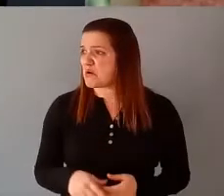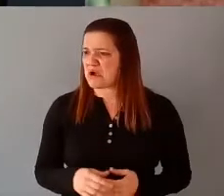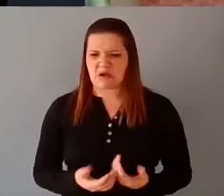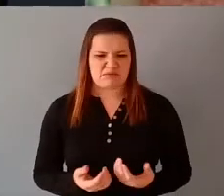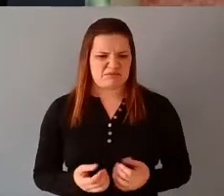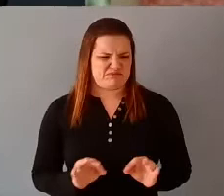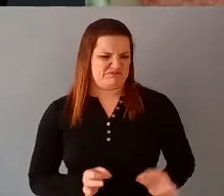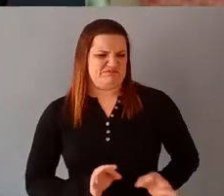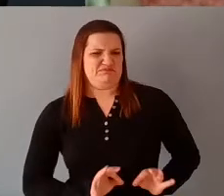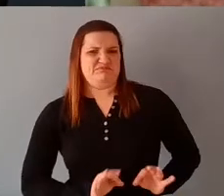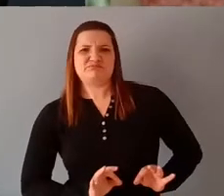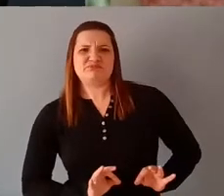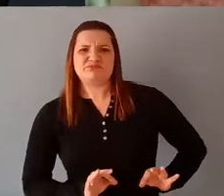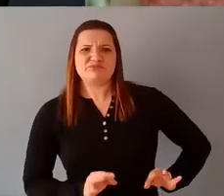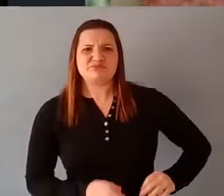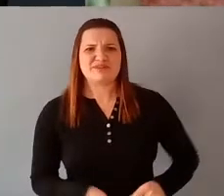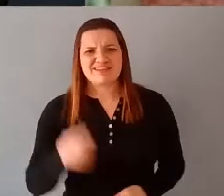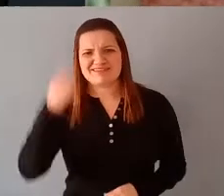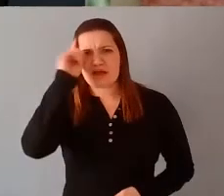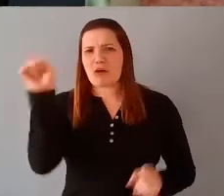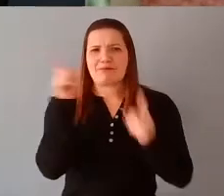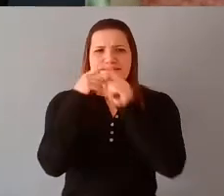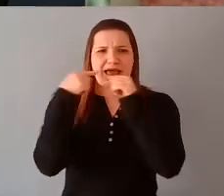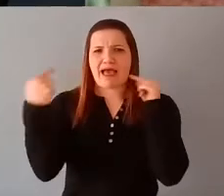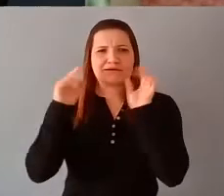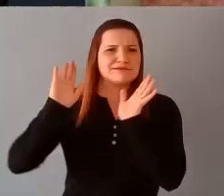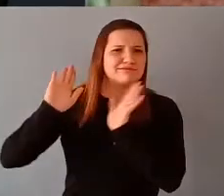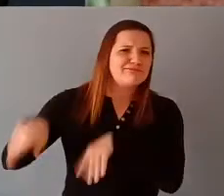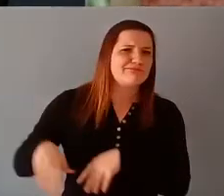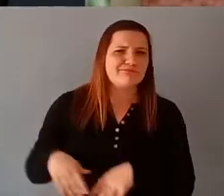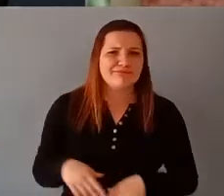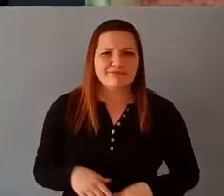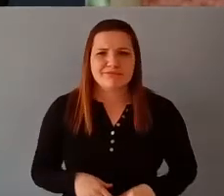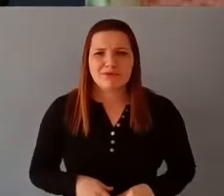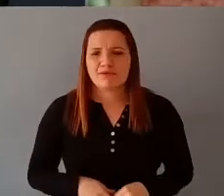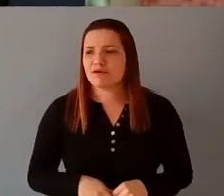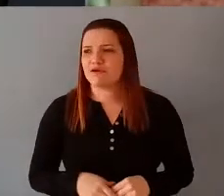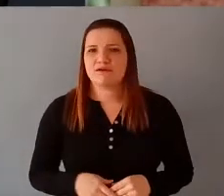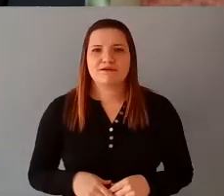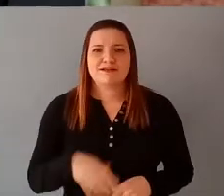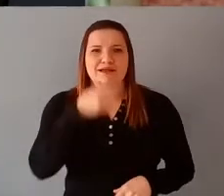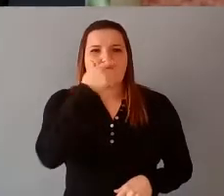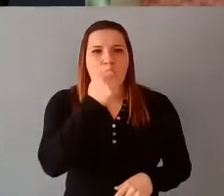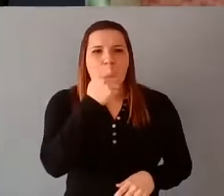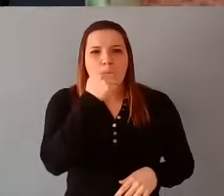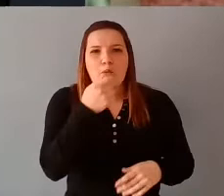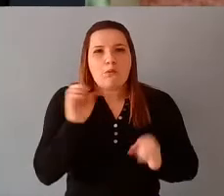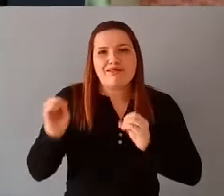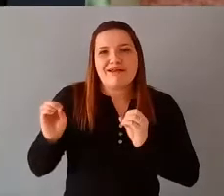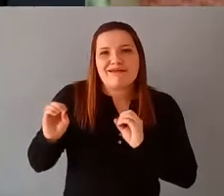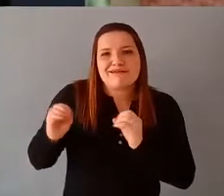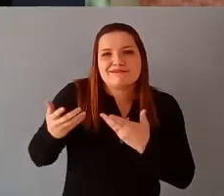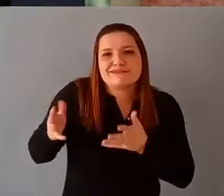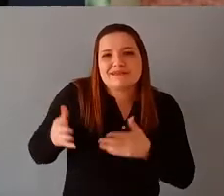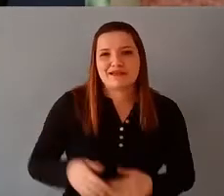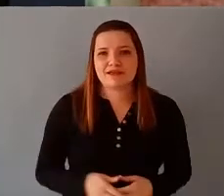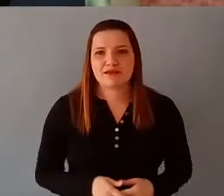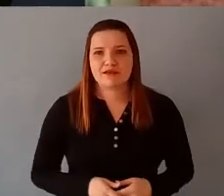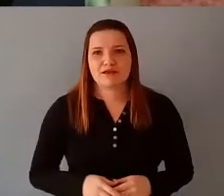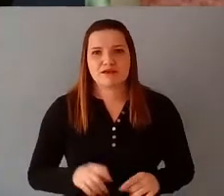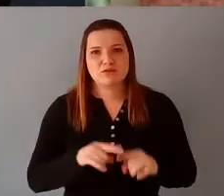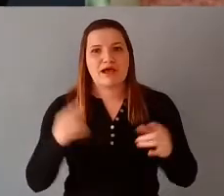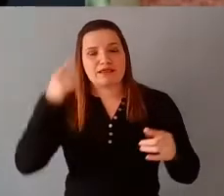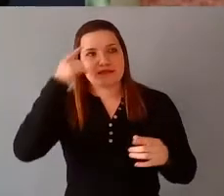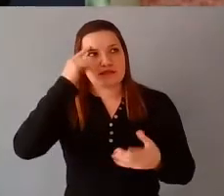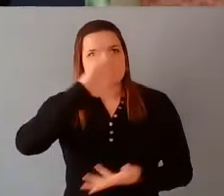chalk it up to, allergies or, a mild cold. So I think it's a combination of